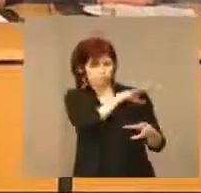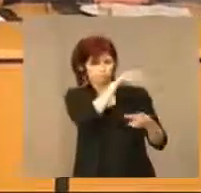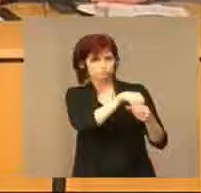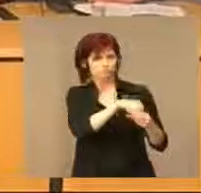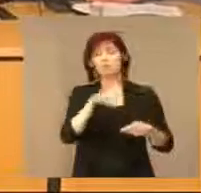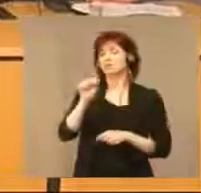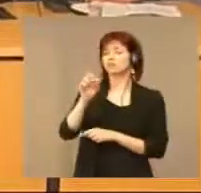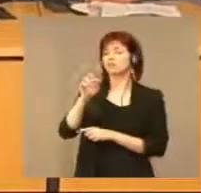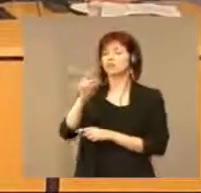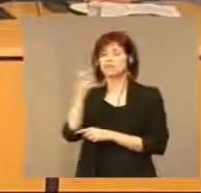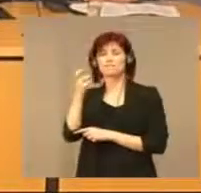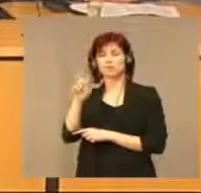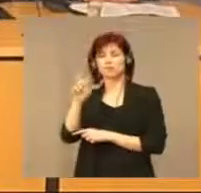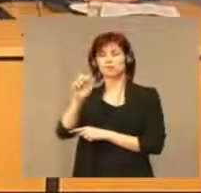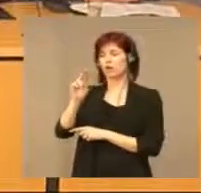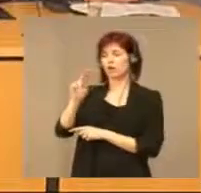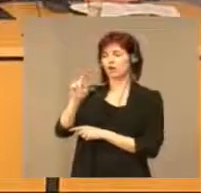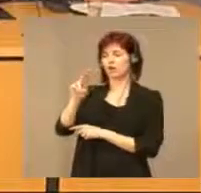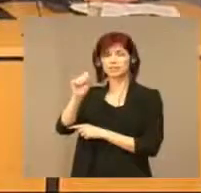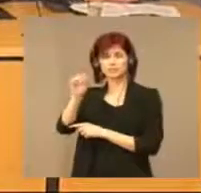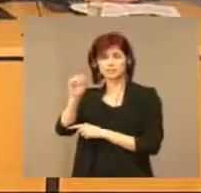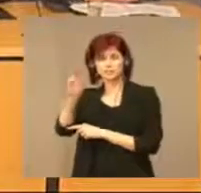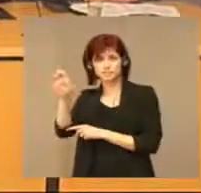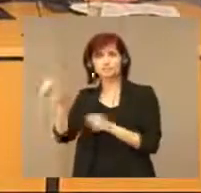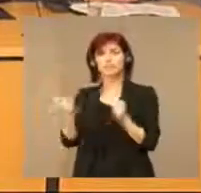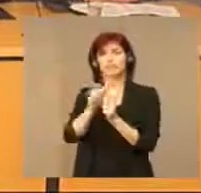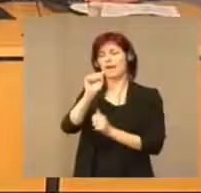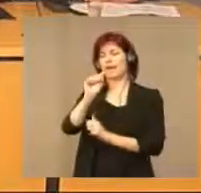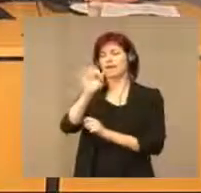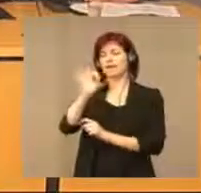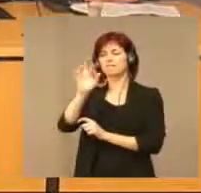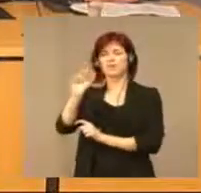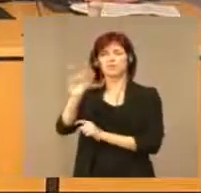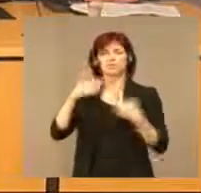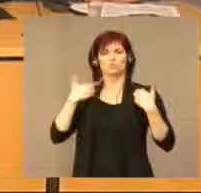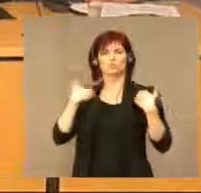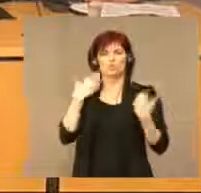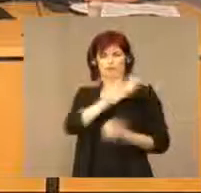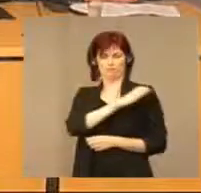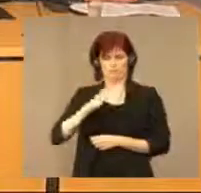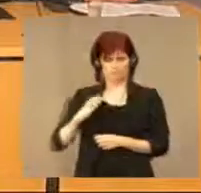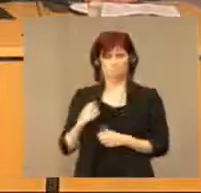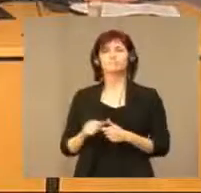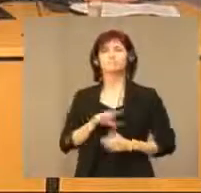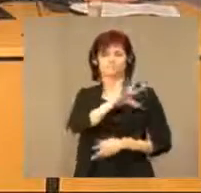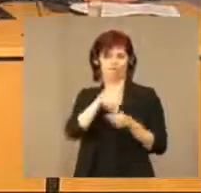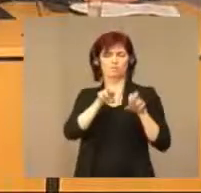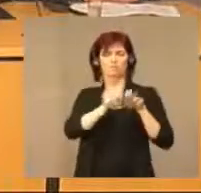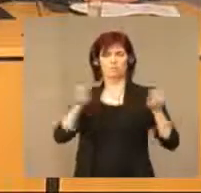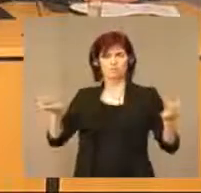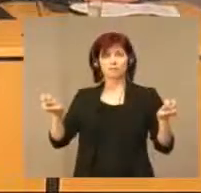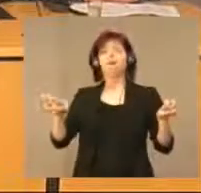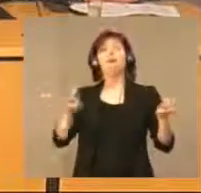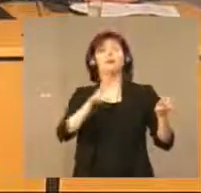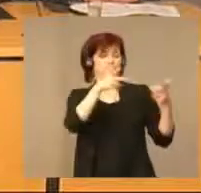Trevor Augustine to my far left, with the AFN Youth Council. The second part of the webinar is